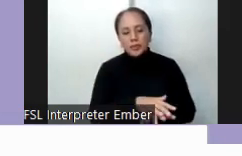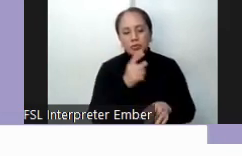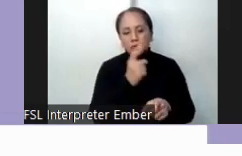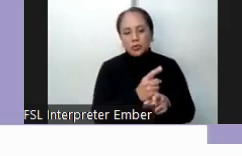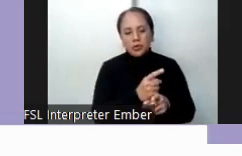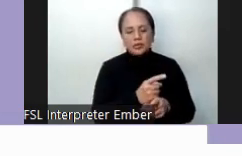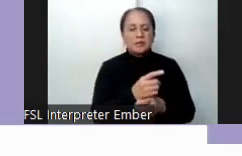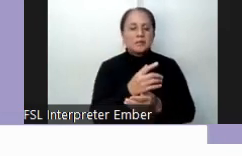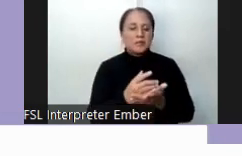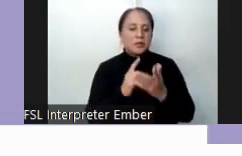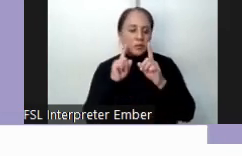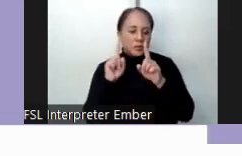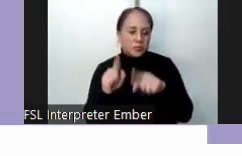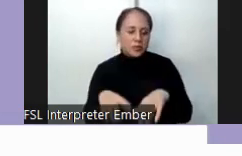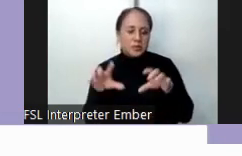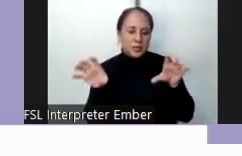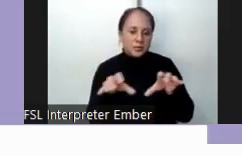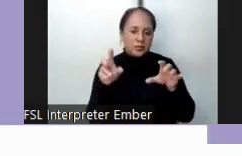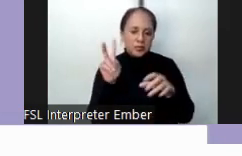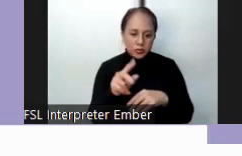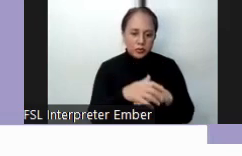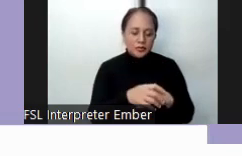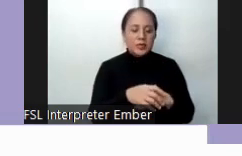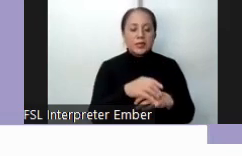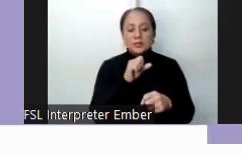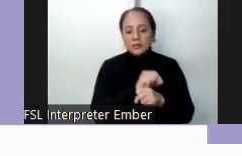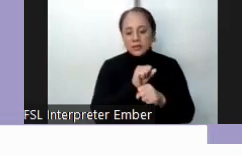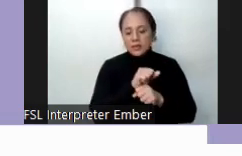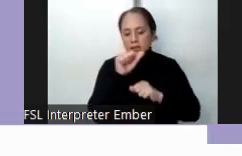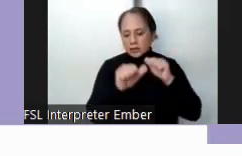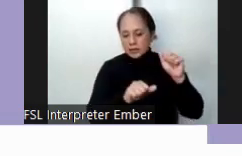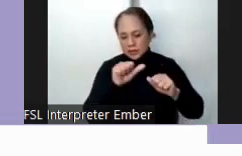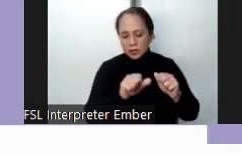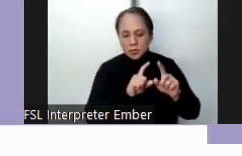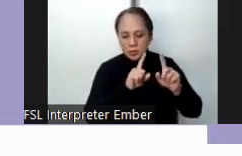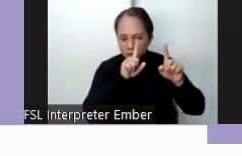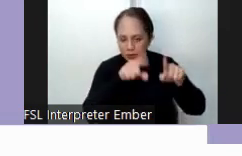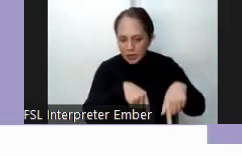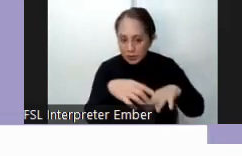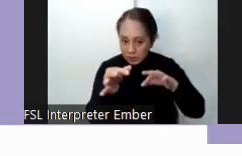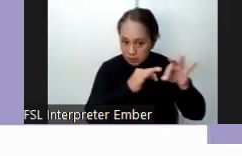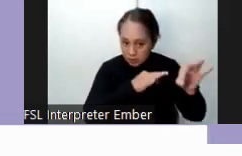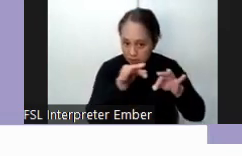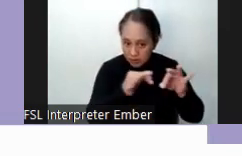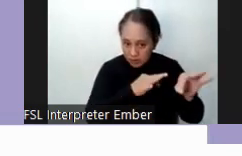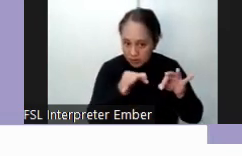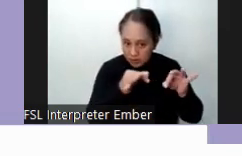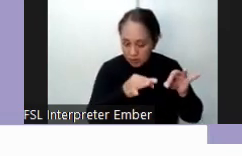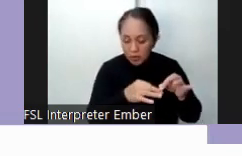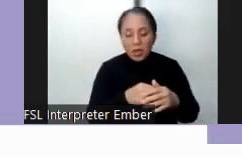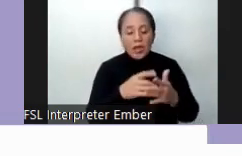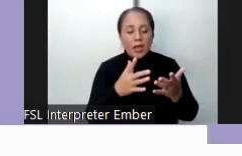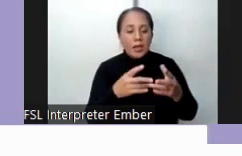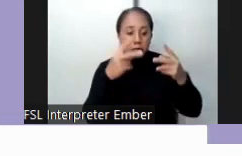partial responses for Activity 2. The task assessed whether the respondents could explain whether